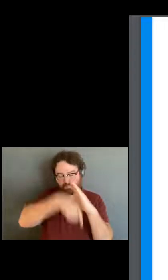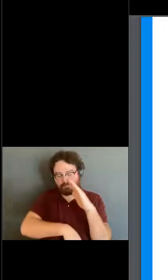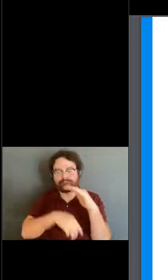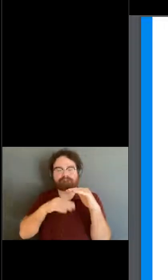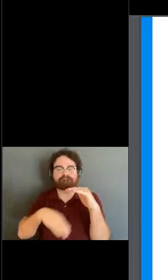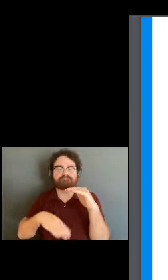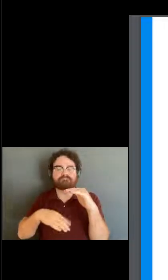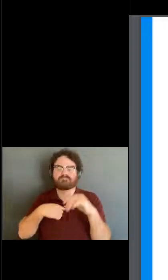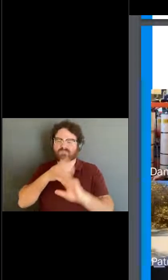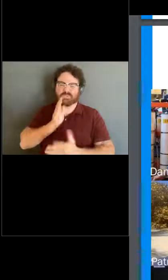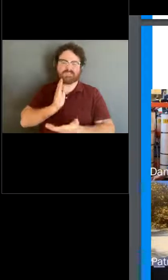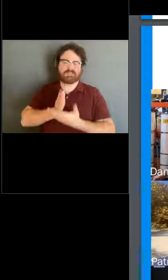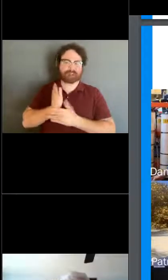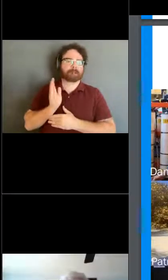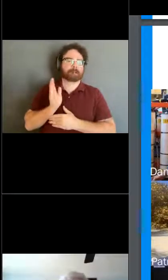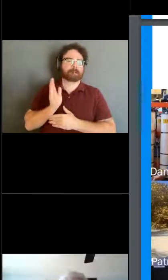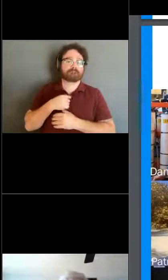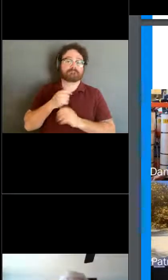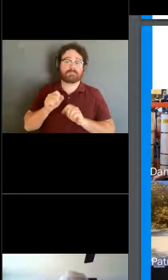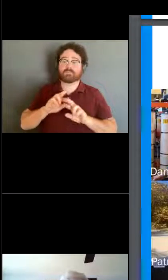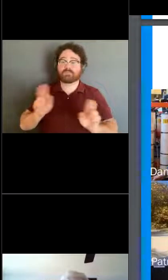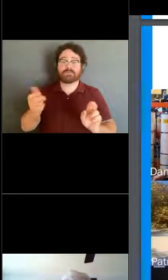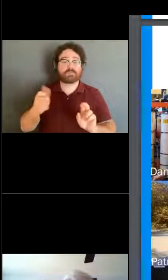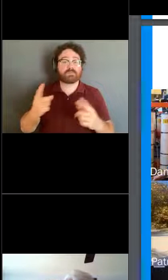any questions.